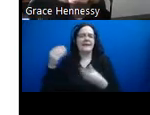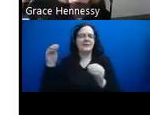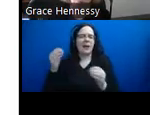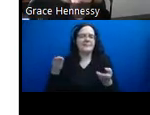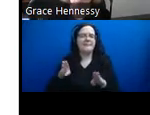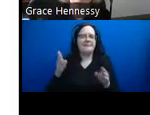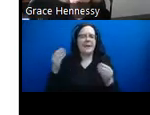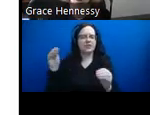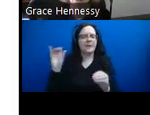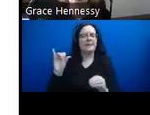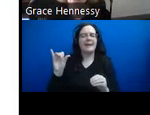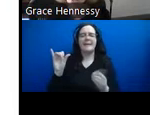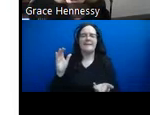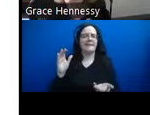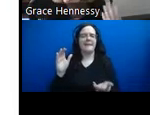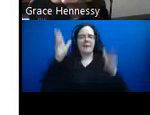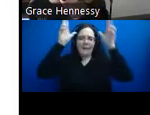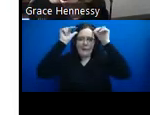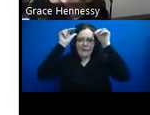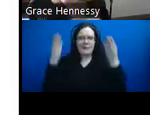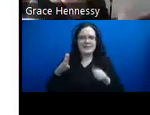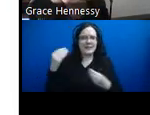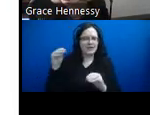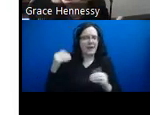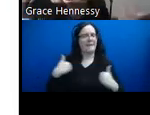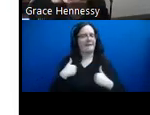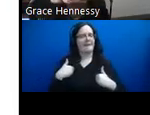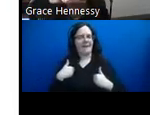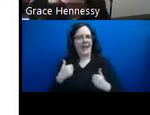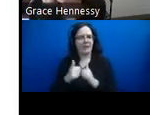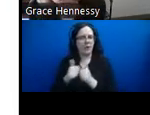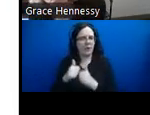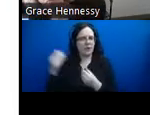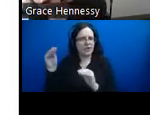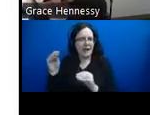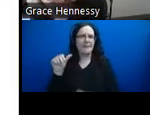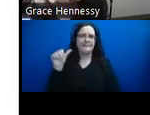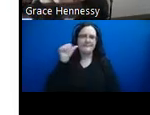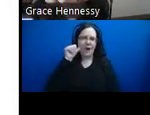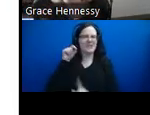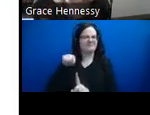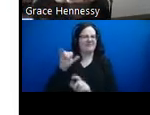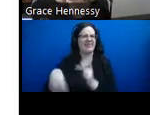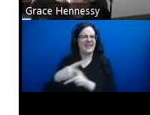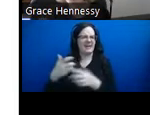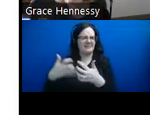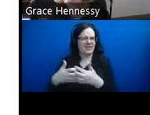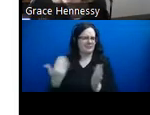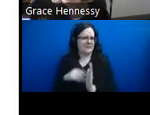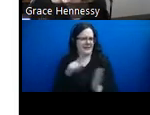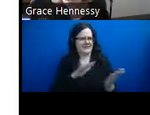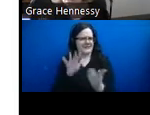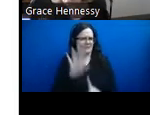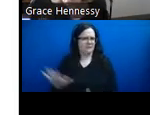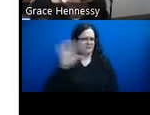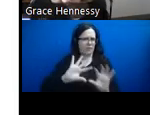or animal racing betting shops or bars. Again, these studies were from all around the world, had an increased